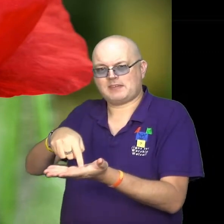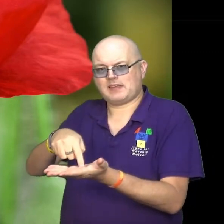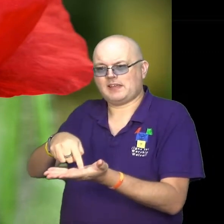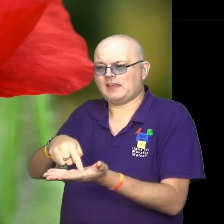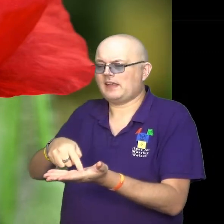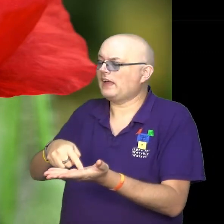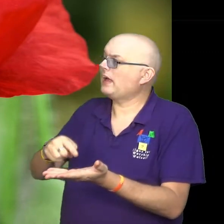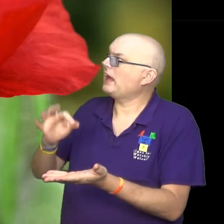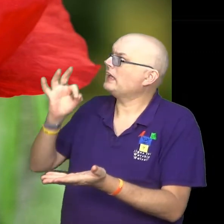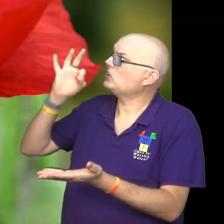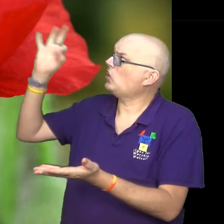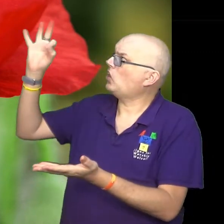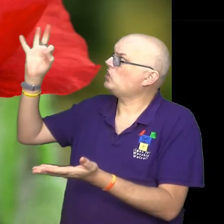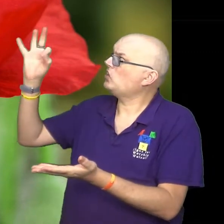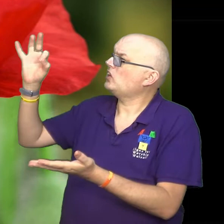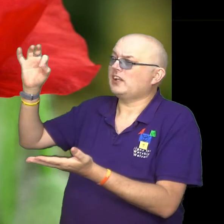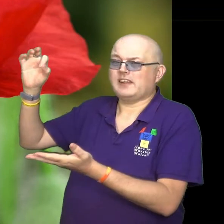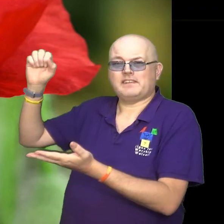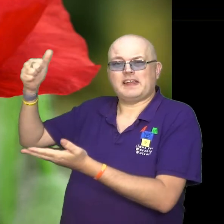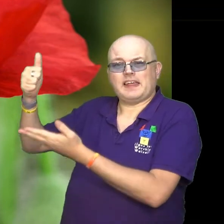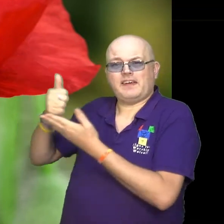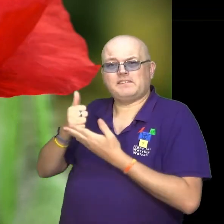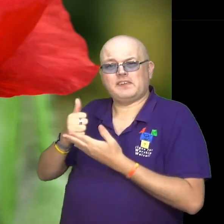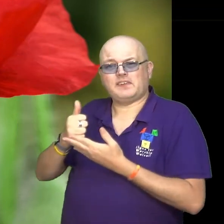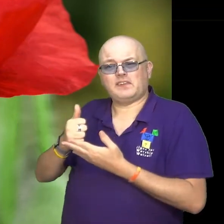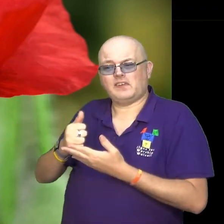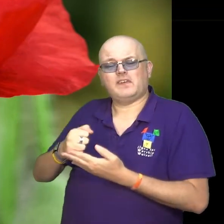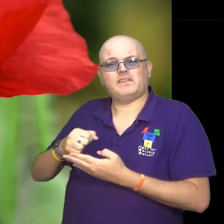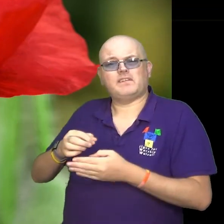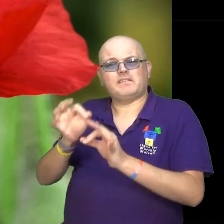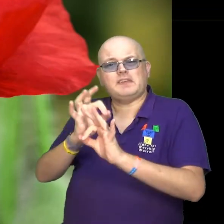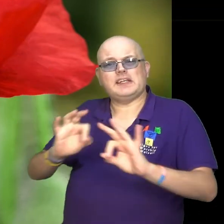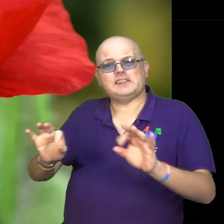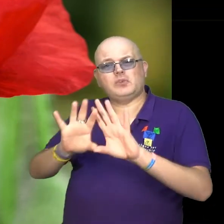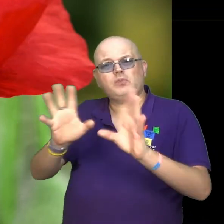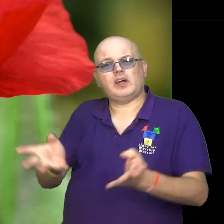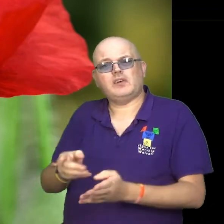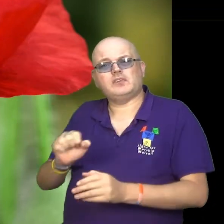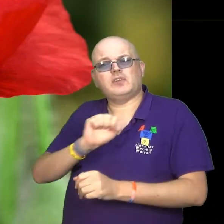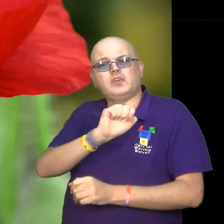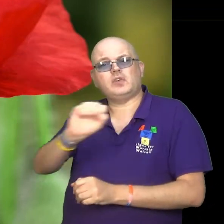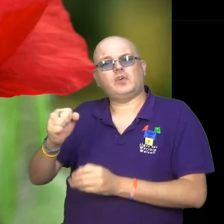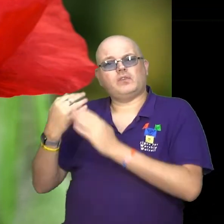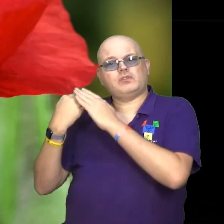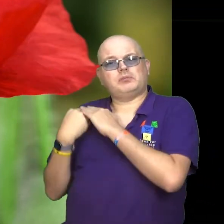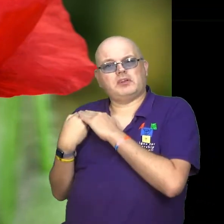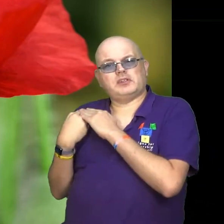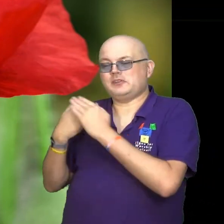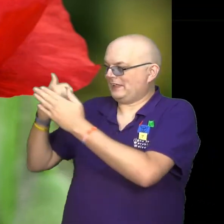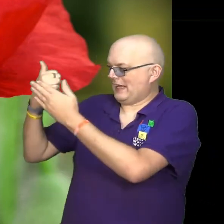Ask God to help you play your part in working for peace in the world.